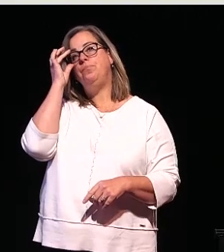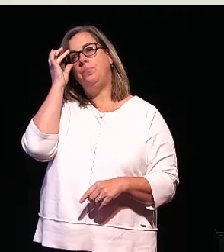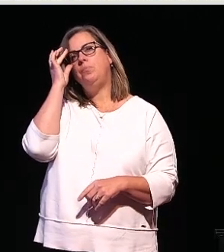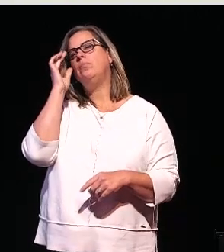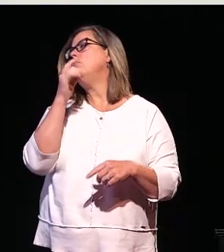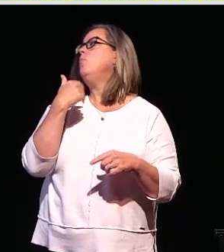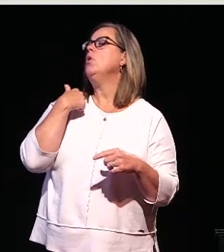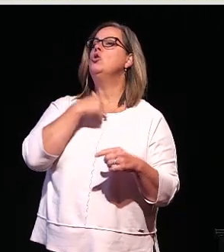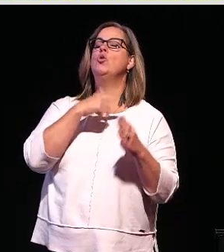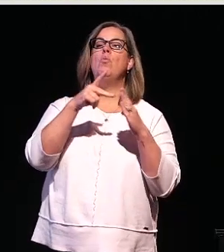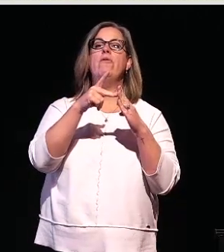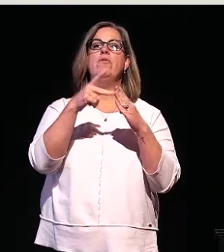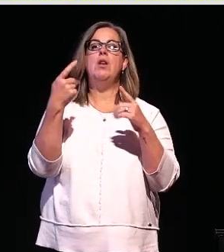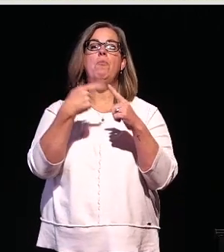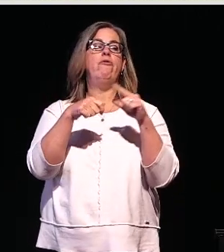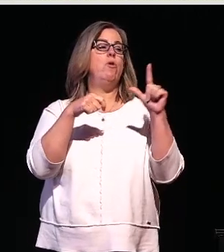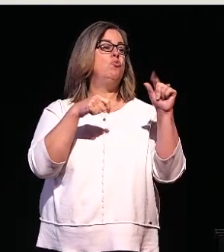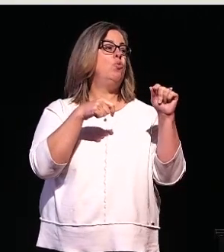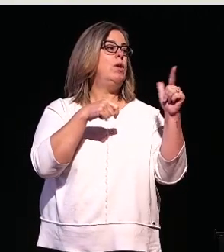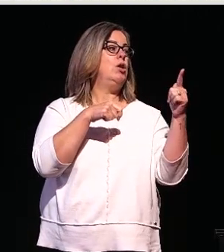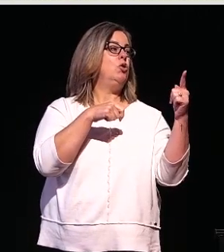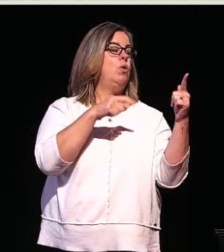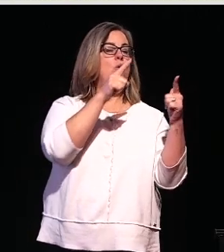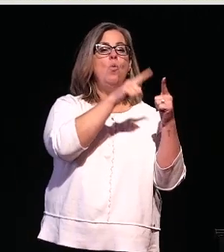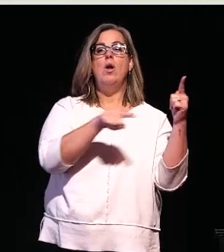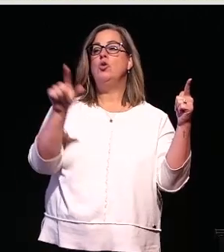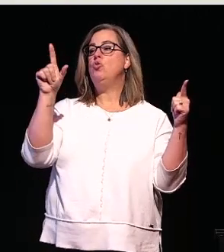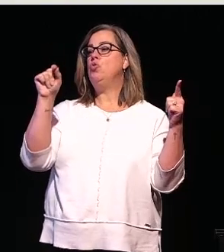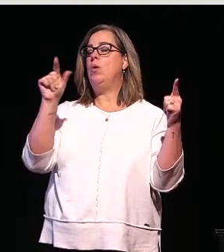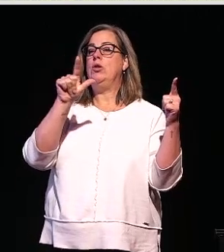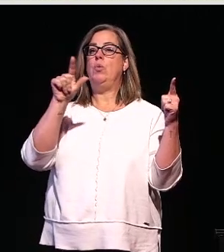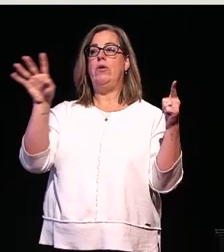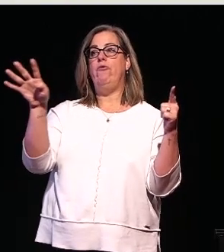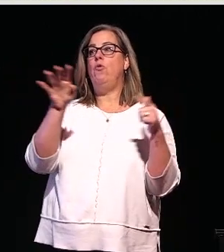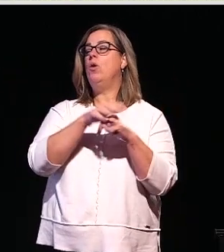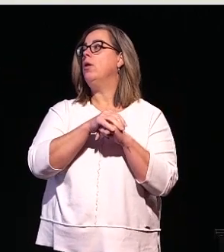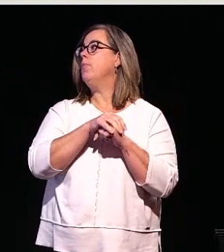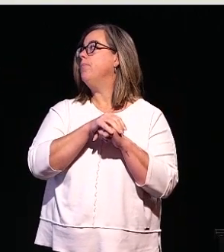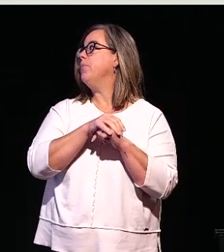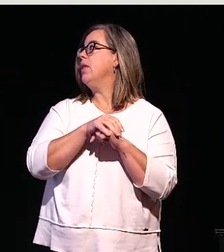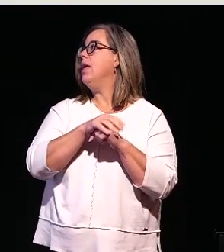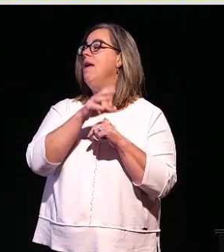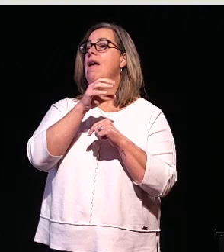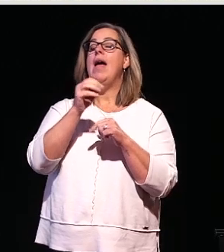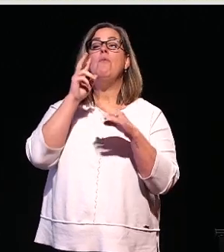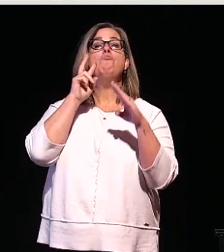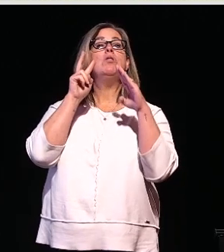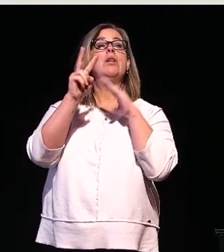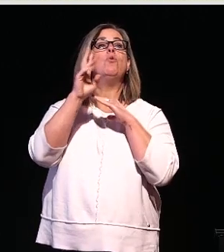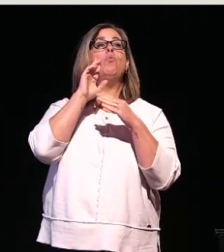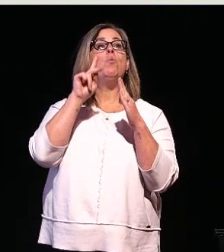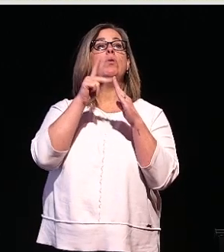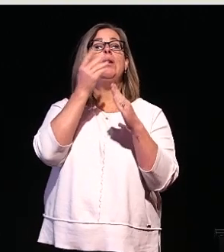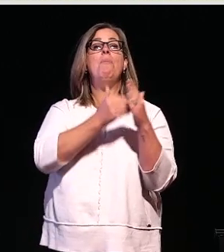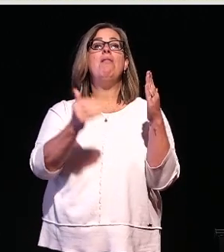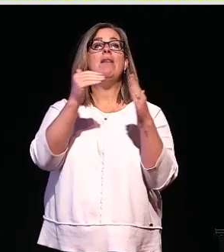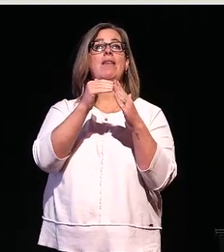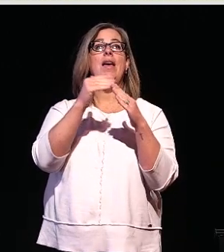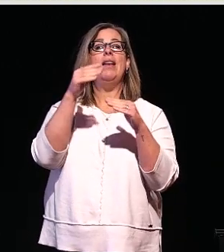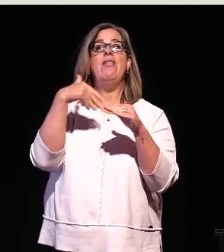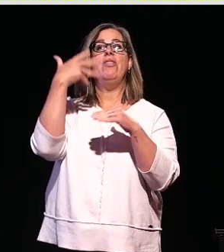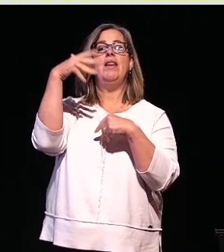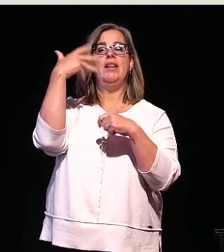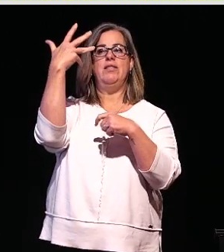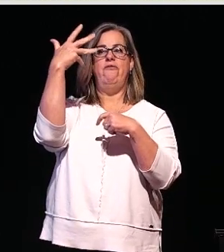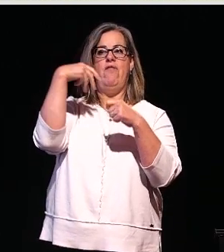more than doubled between 2021 and 2024. And Nielsen projects it will double again within 5 years. So this is